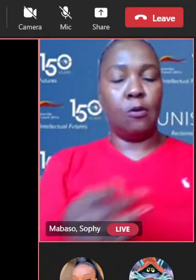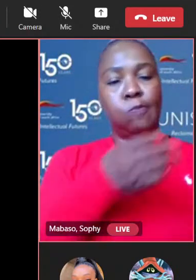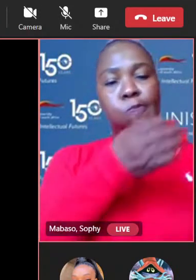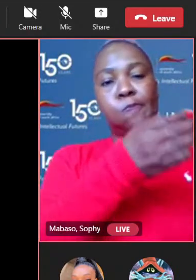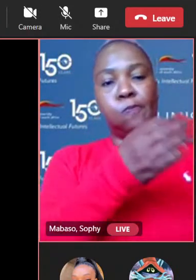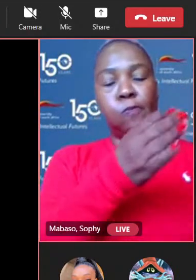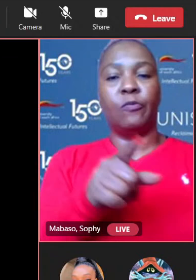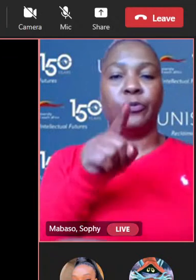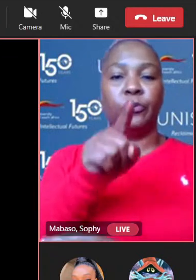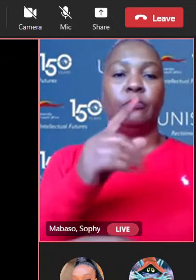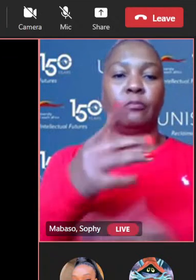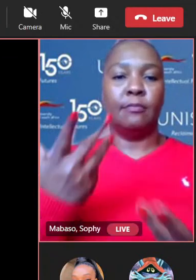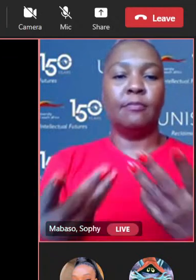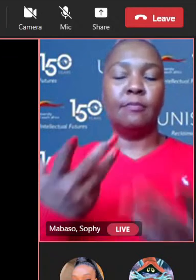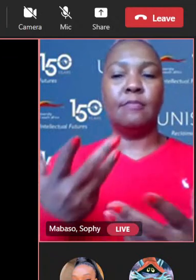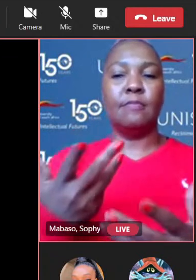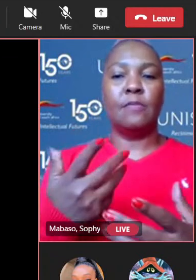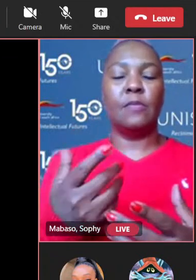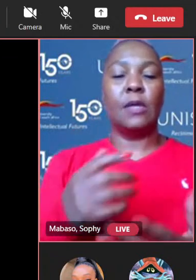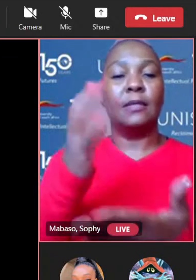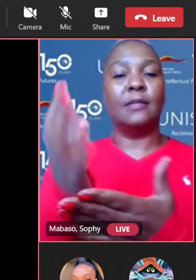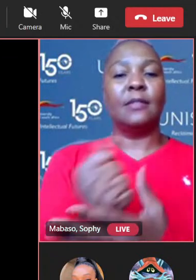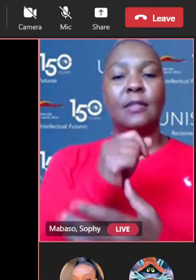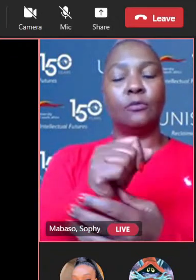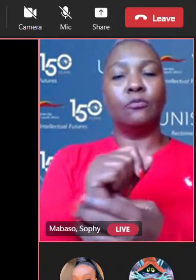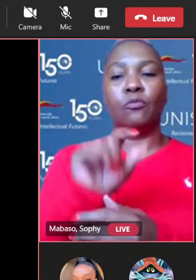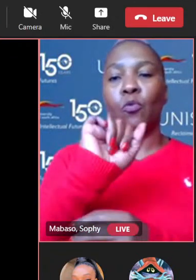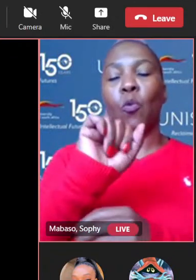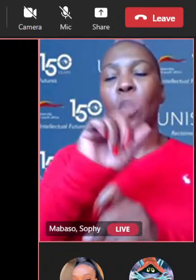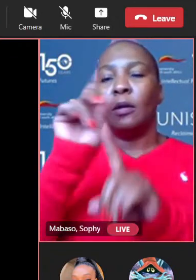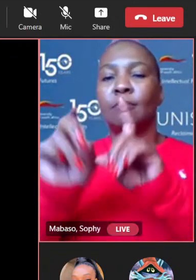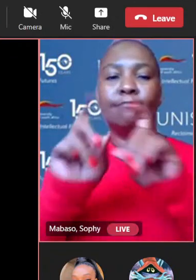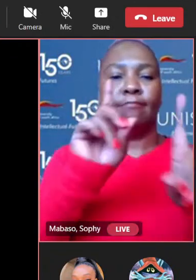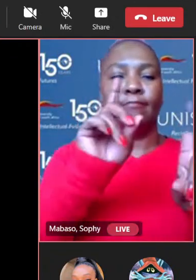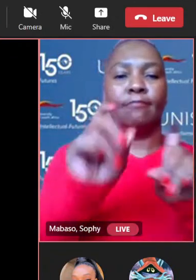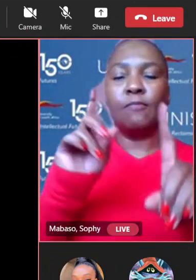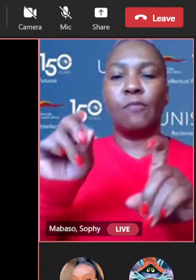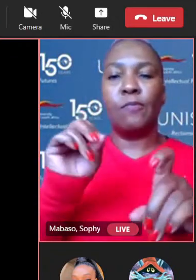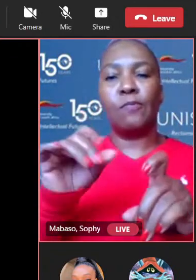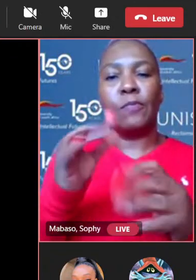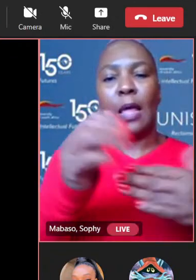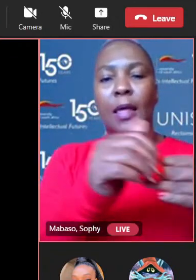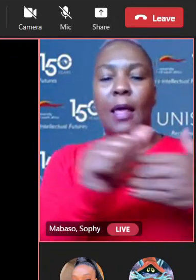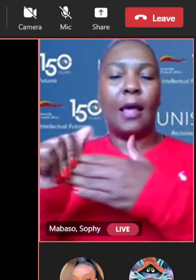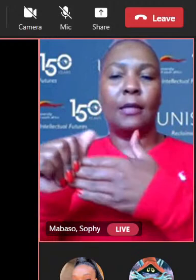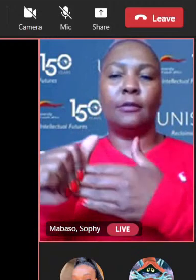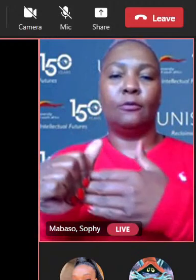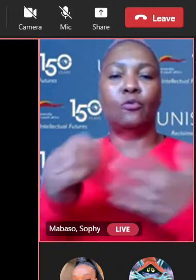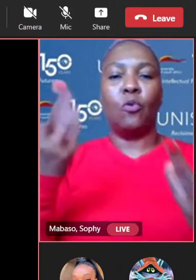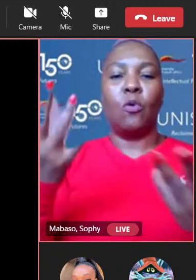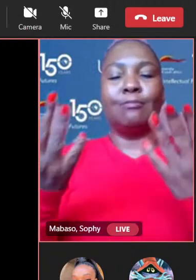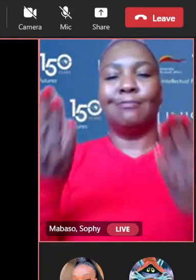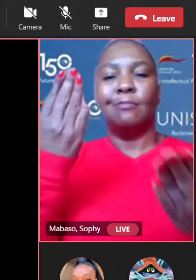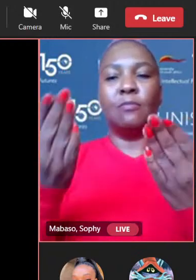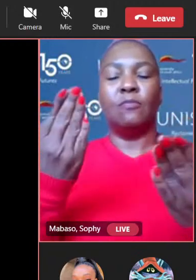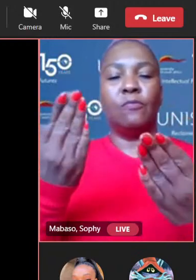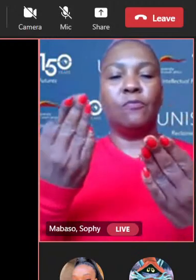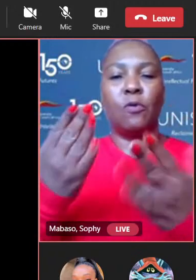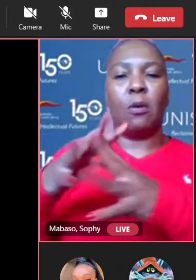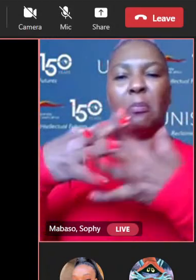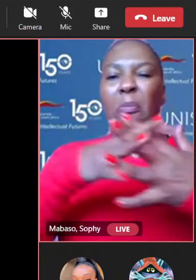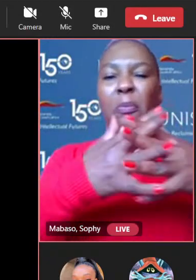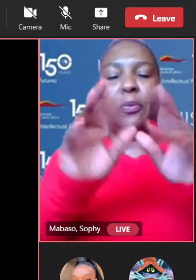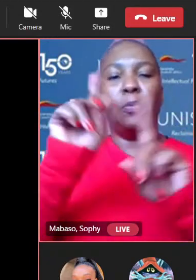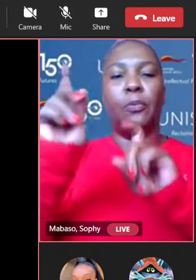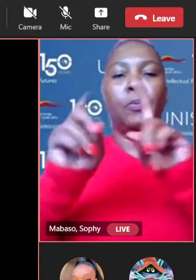you, to take your inquiries, guide you for the not so complex queries,